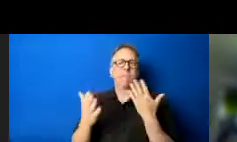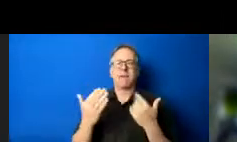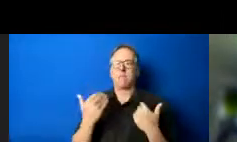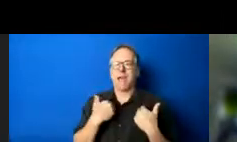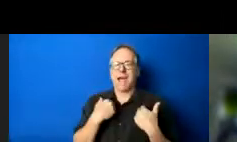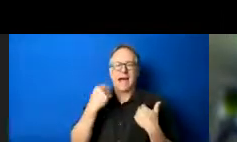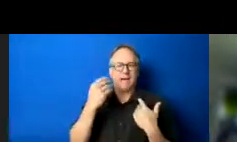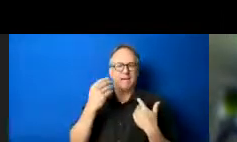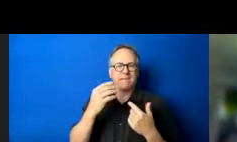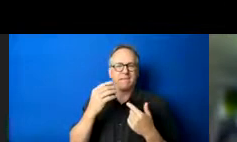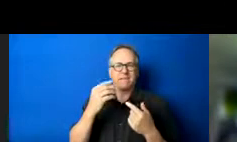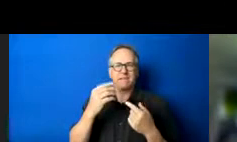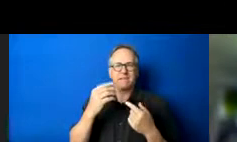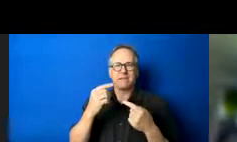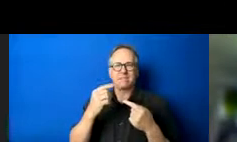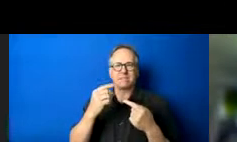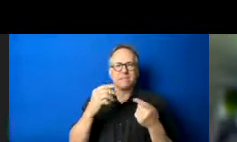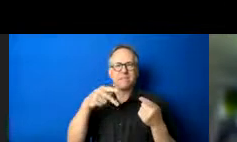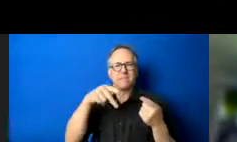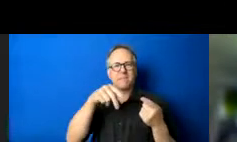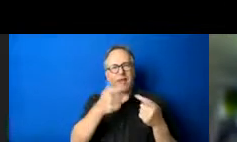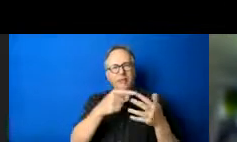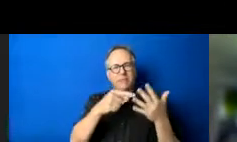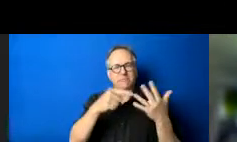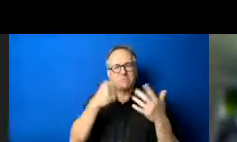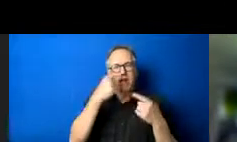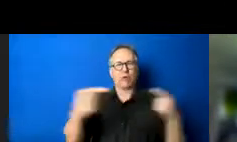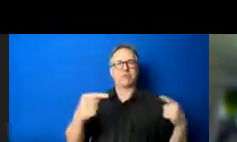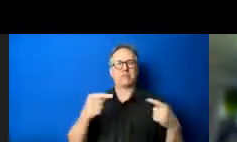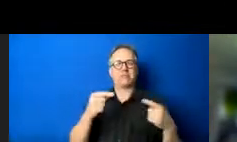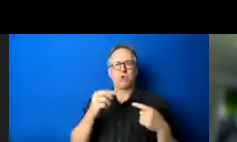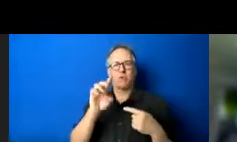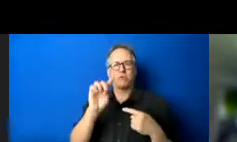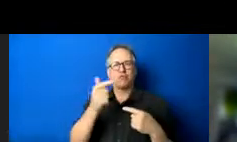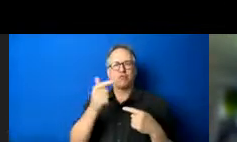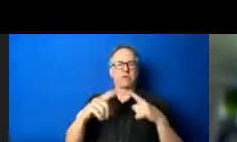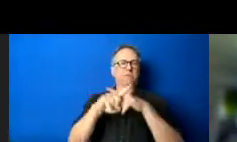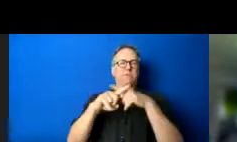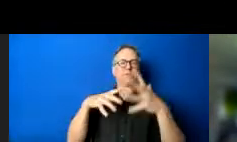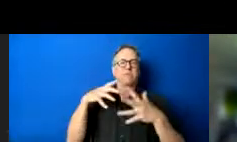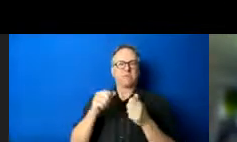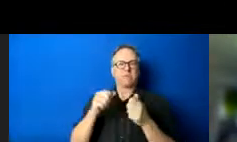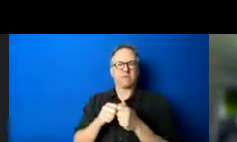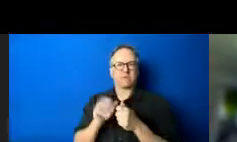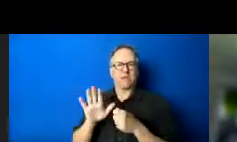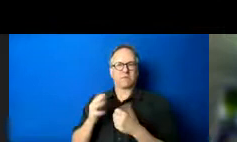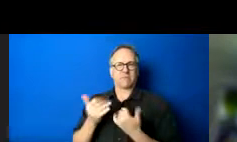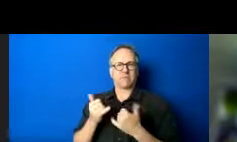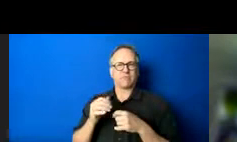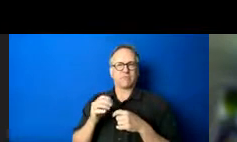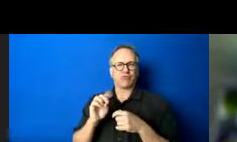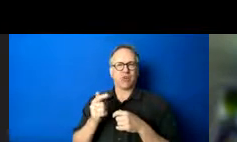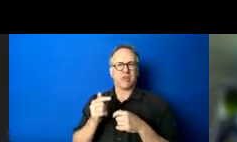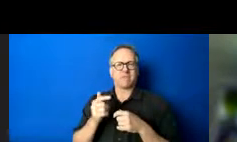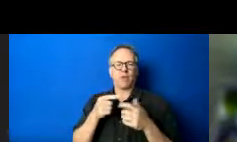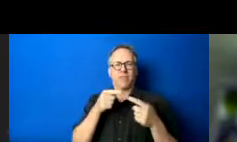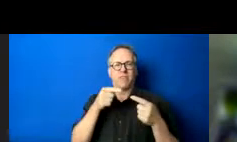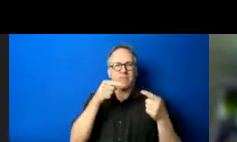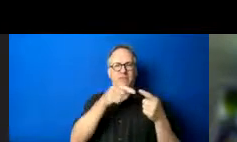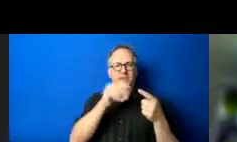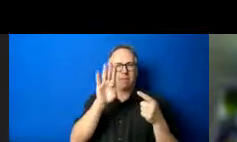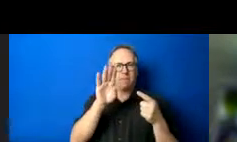allergic reaction to something in Paxlovid, or they have a pretty severe drug interaction, then this drug might be a